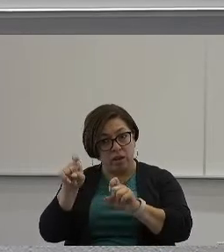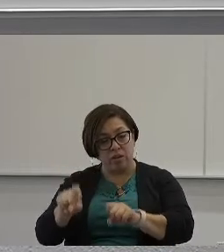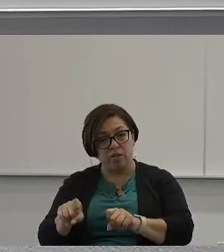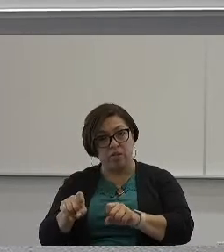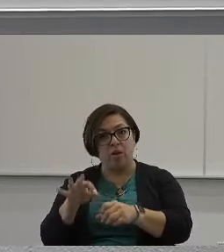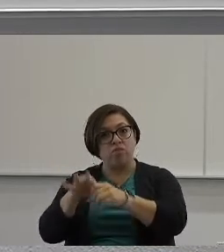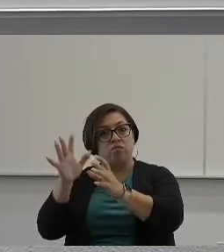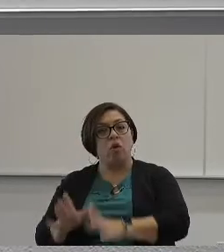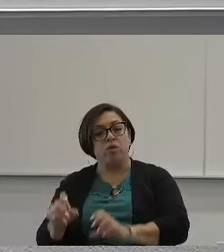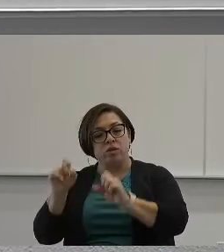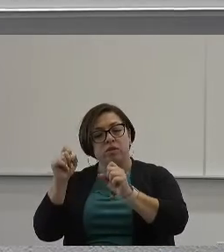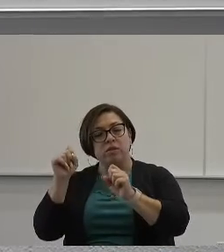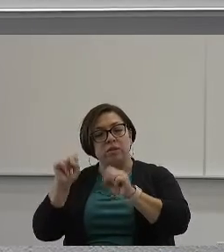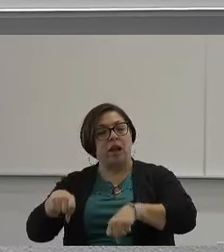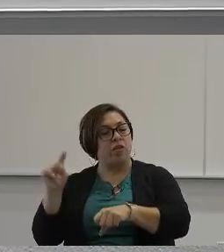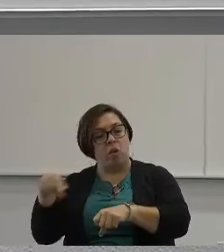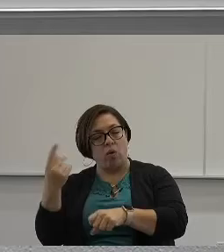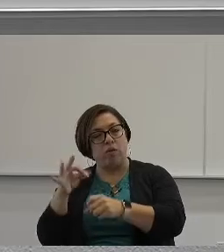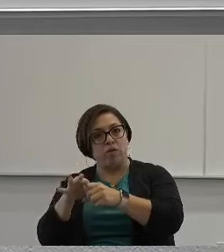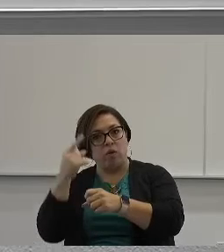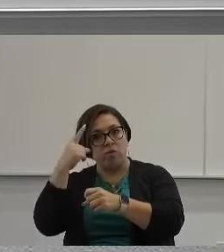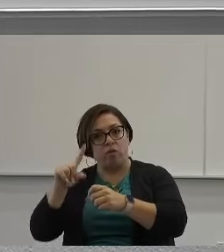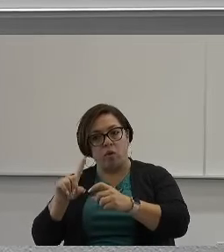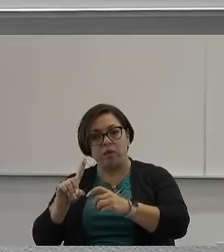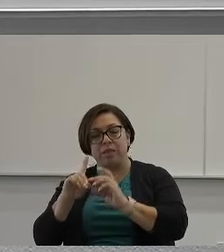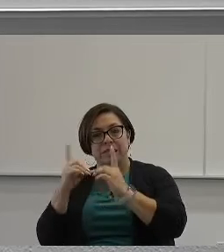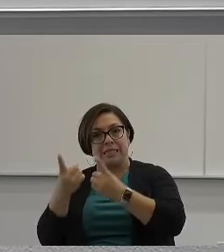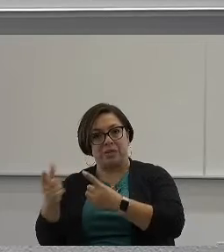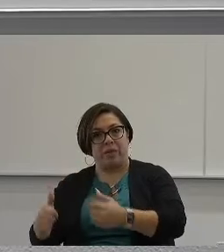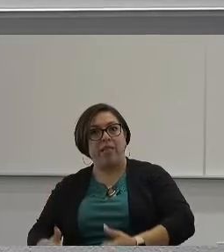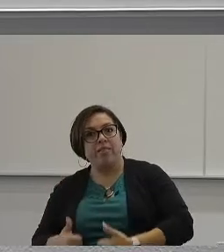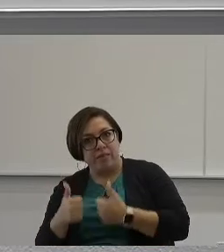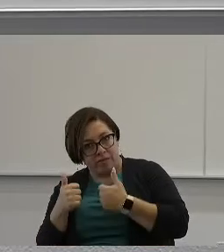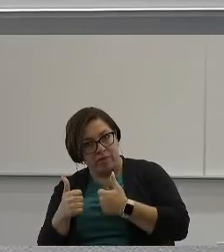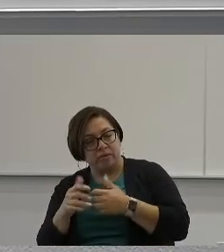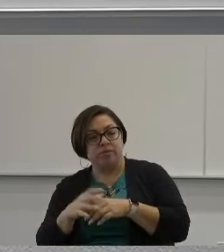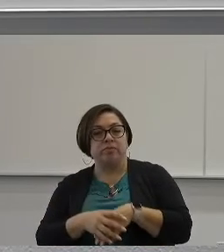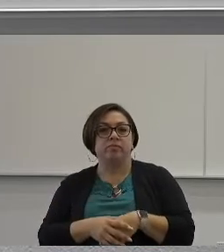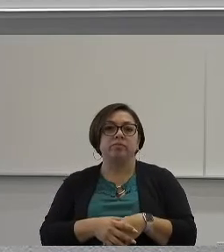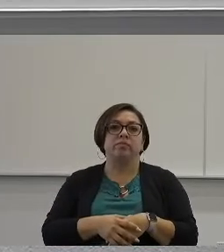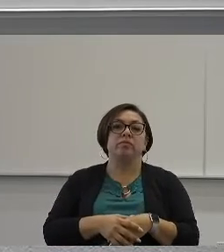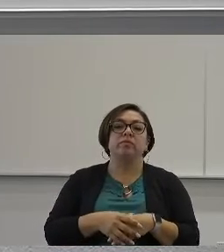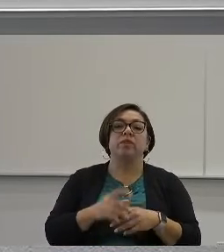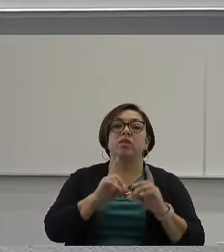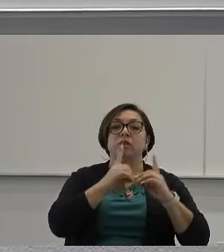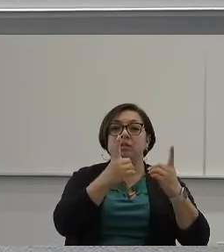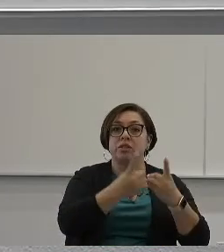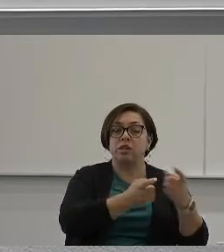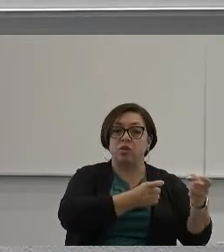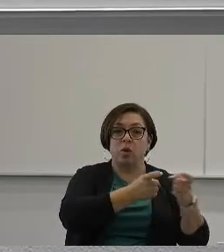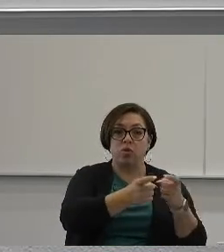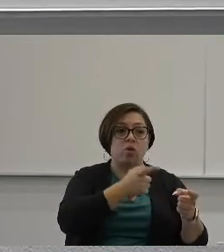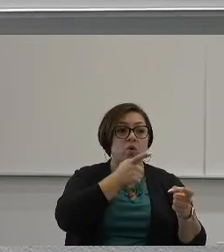where they live. So the districts and where they're drawn controls who runs and who gets to vote for